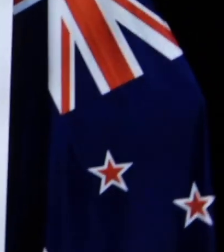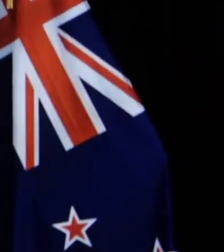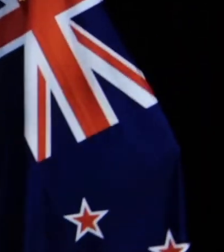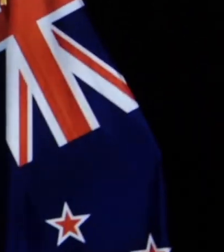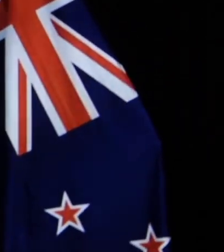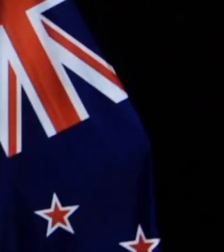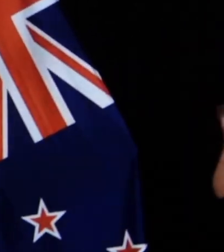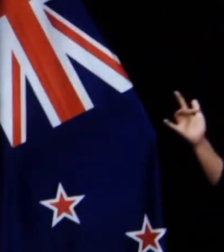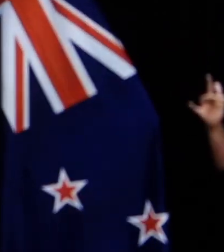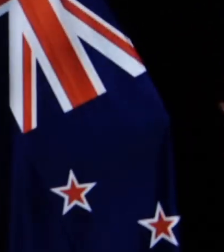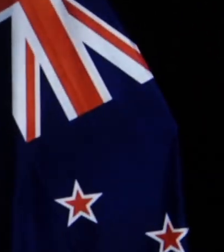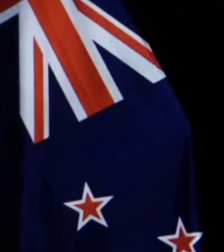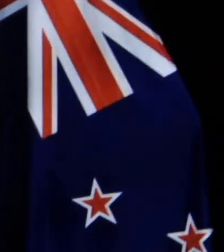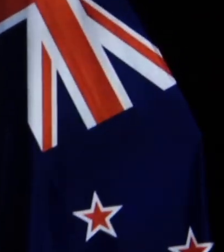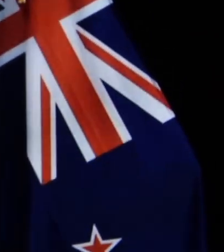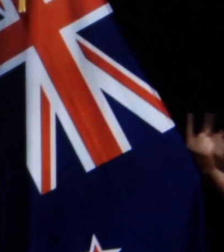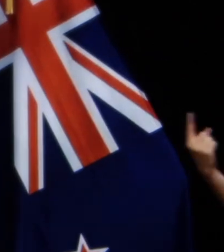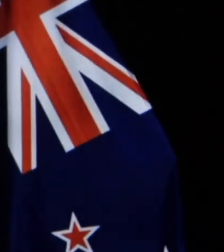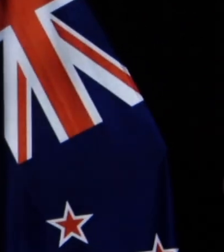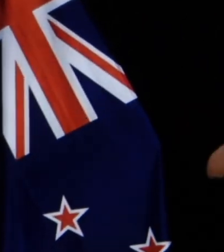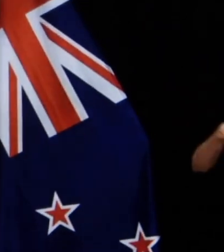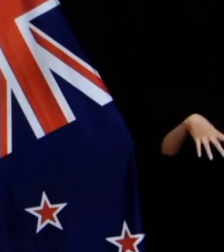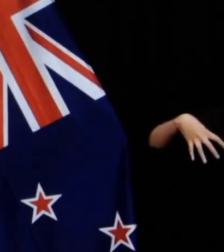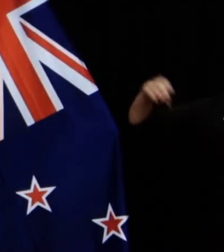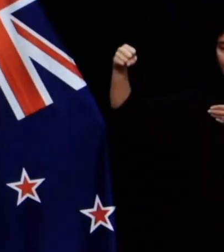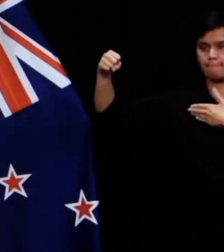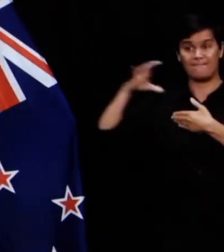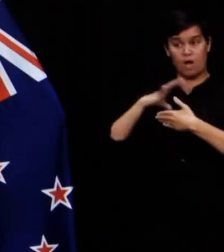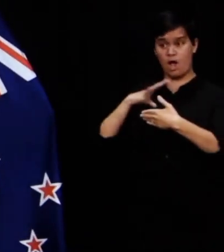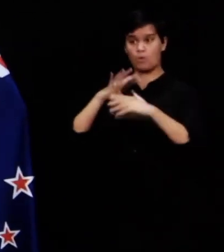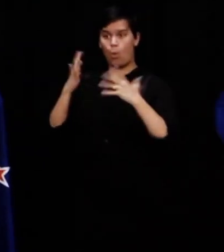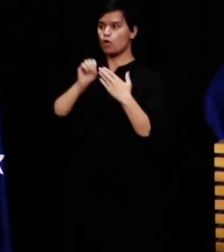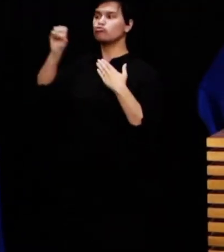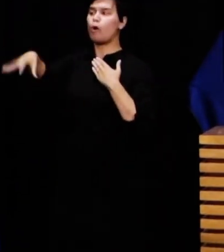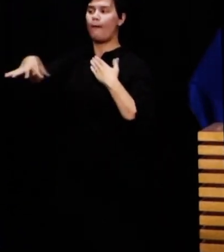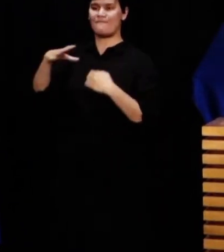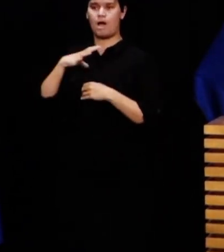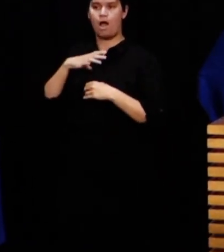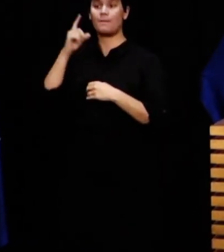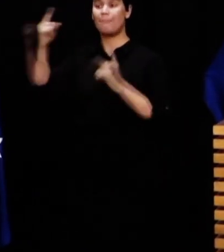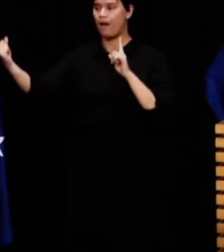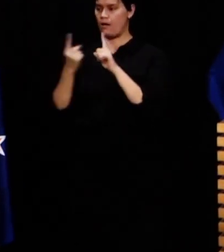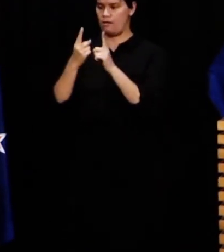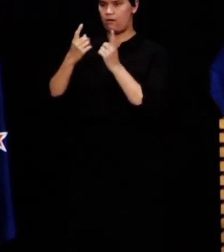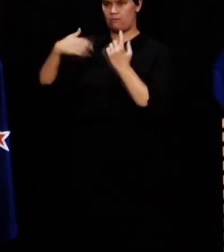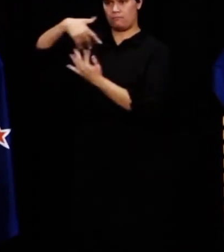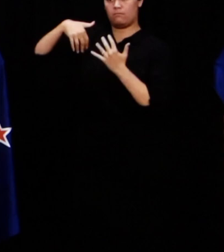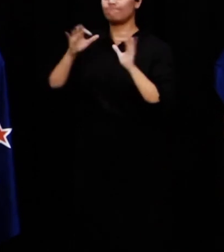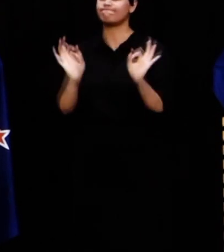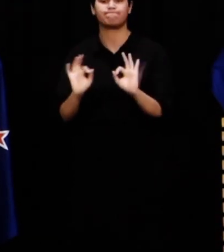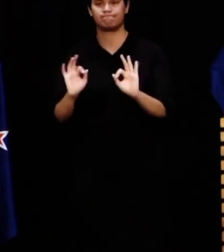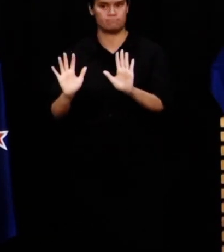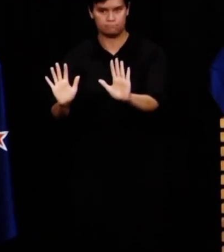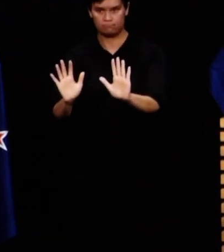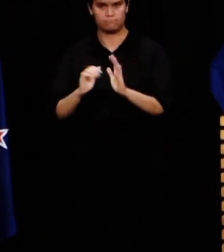online. The main rule here is maintaining physical distancing between staff and not physically interacting with customers. So those are